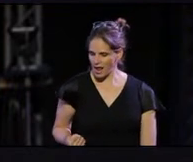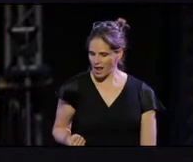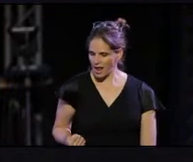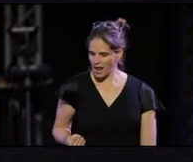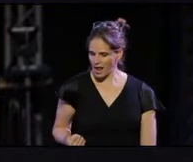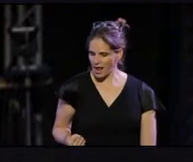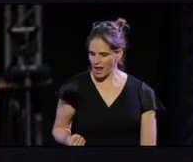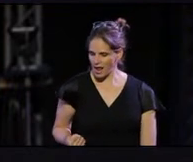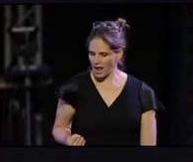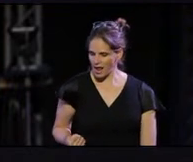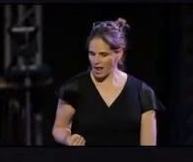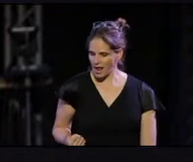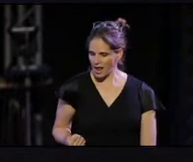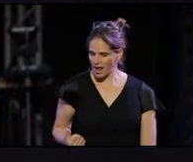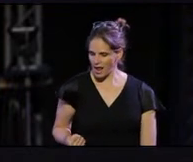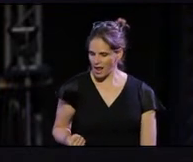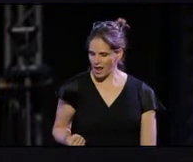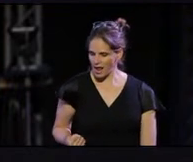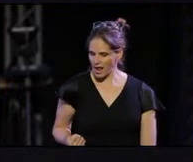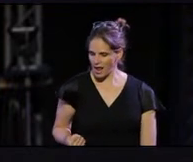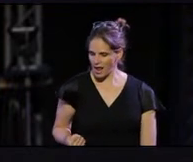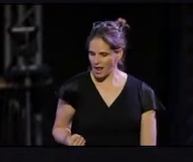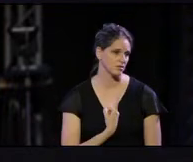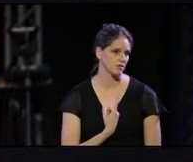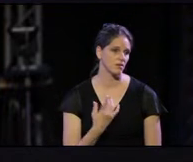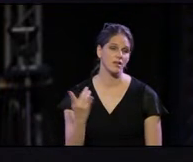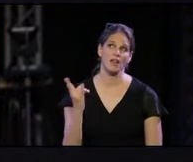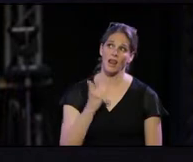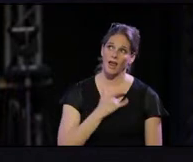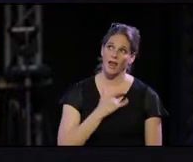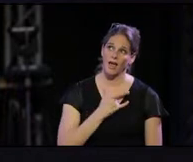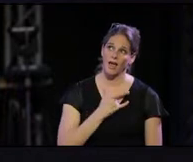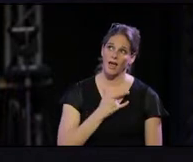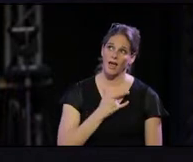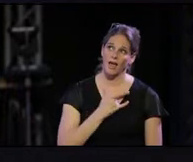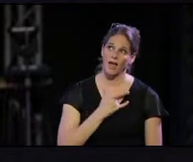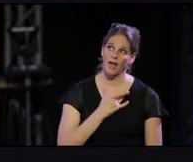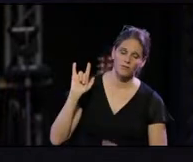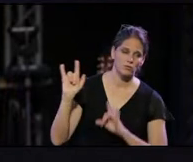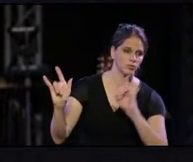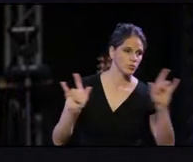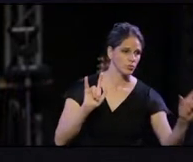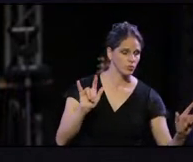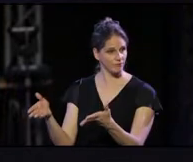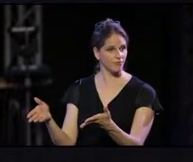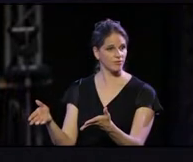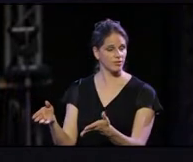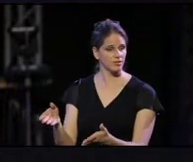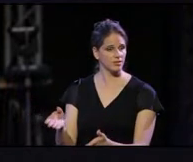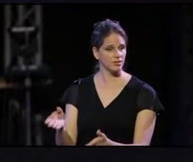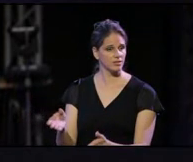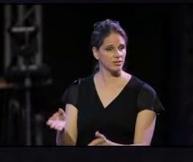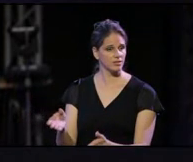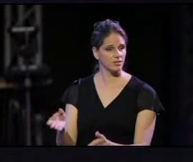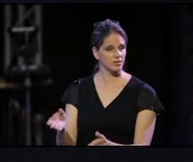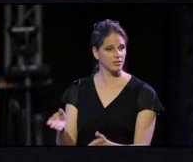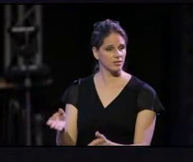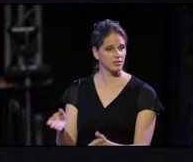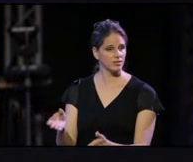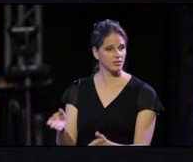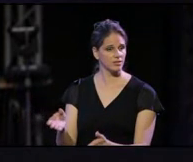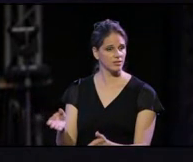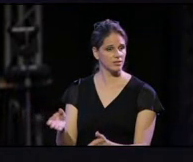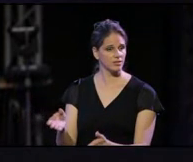and themselves. You see, they discovered as they began to live that life is now in